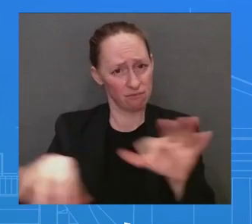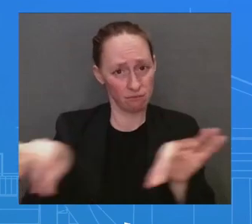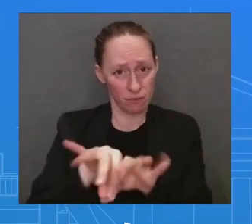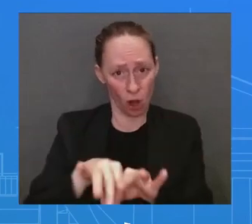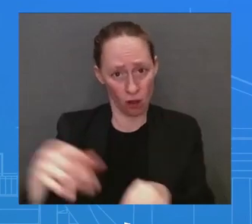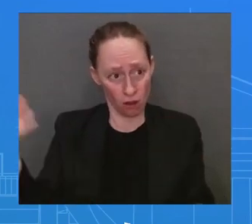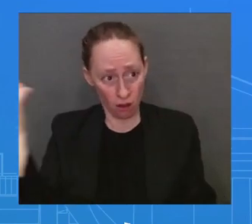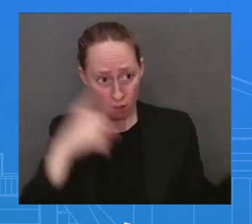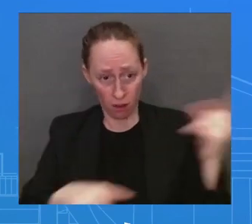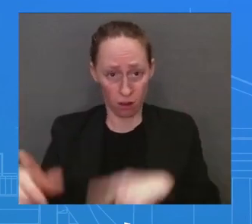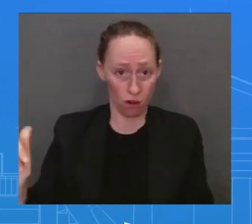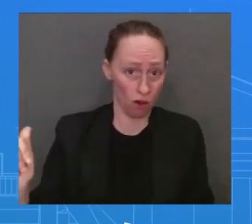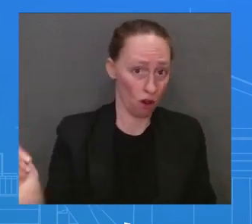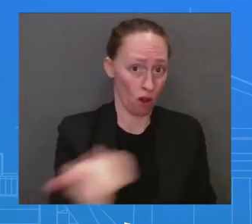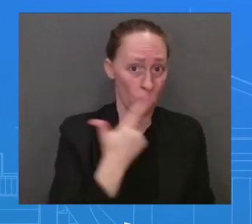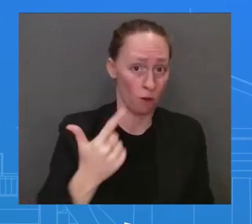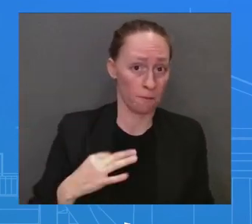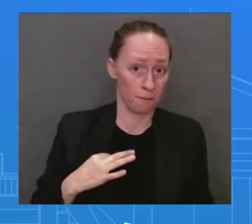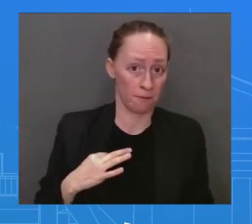right